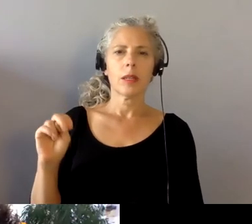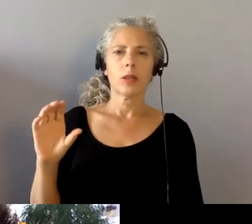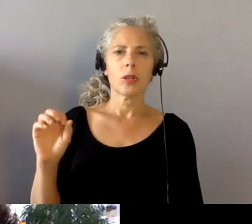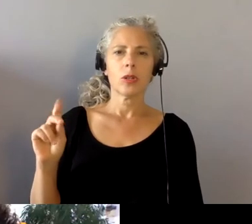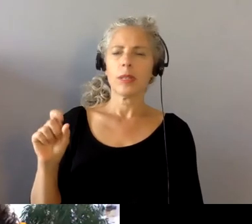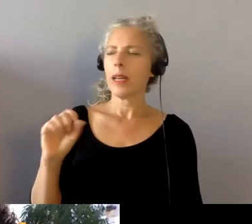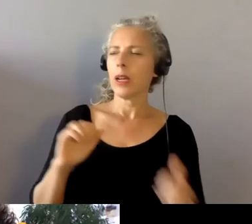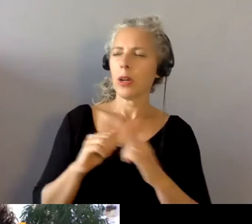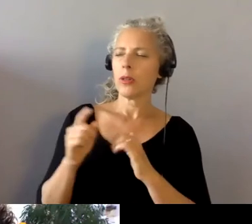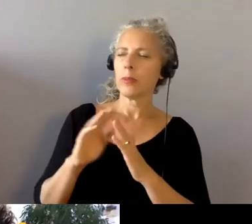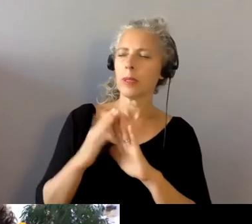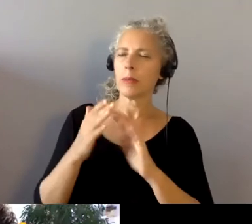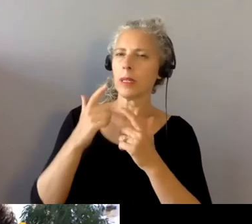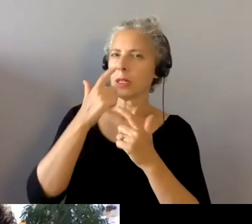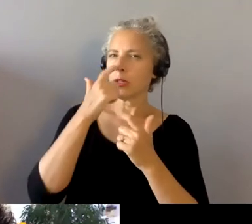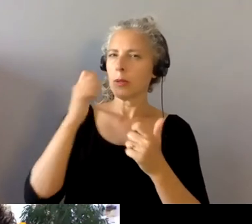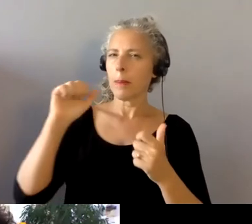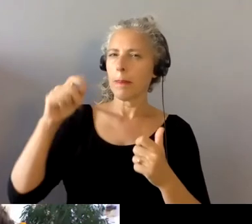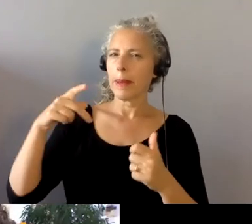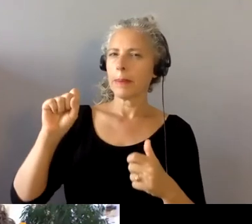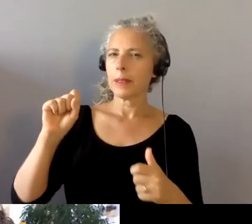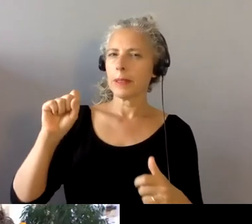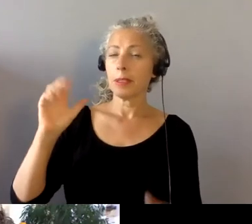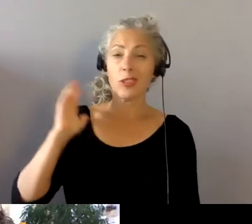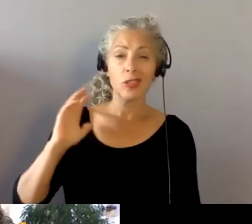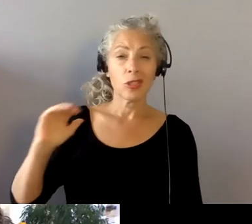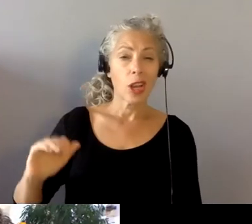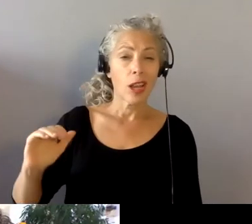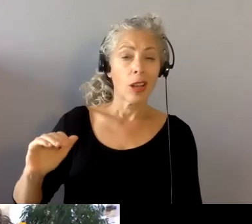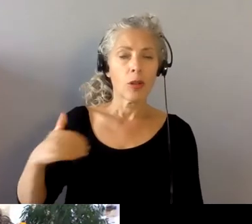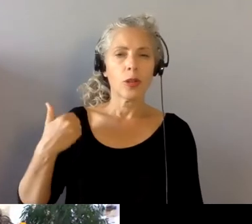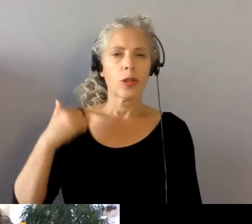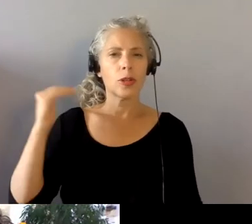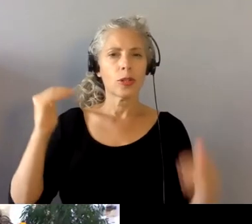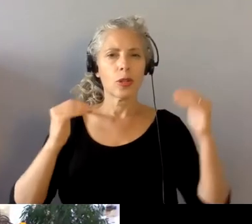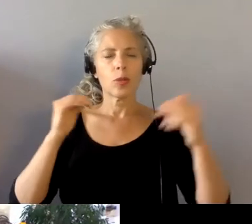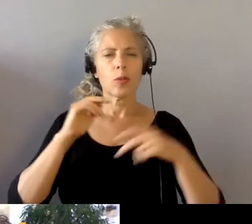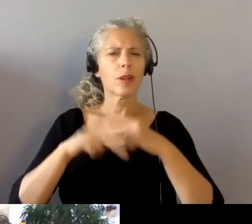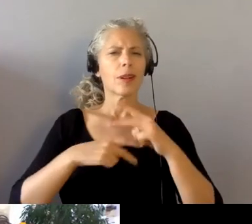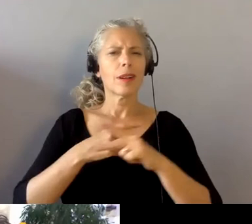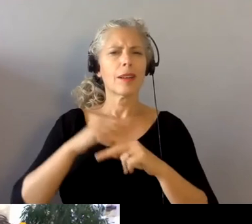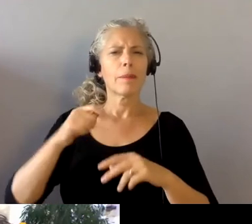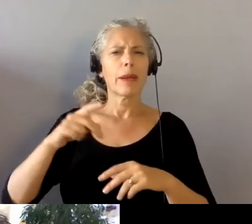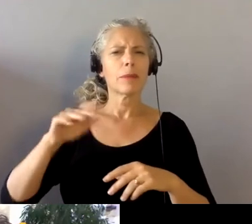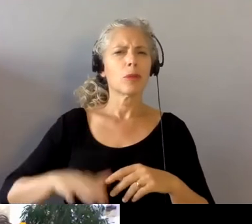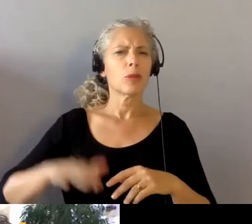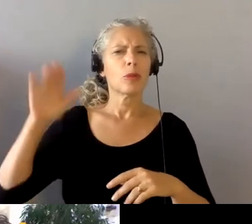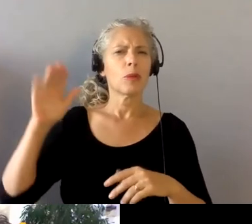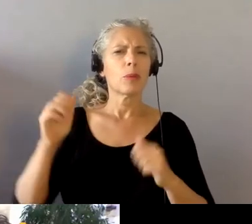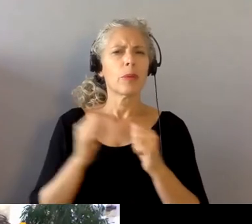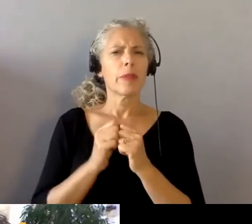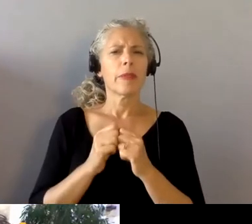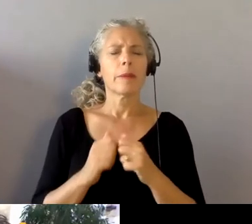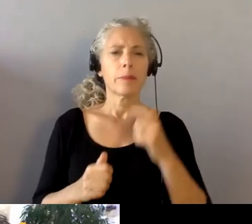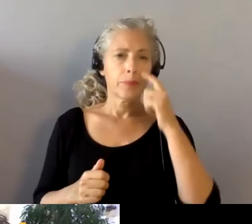you become interested in maps as a child or young adult? And what types of maps did you grow up on?